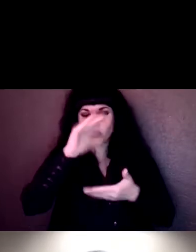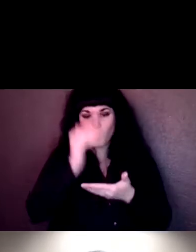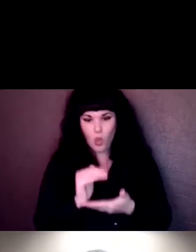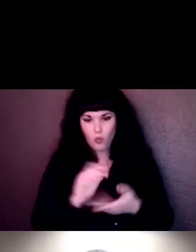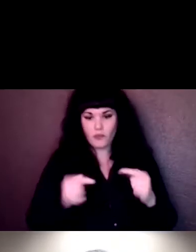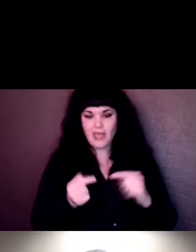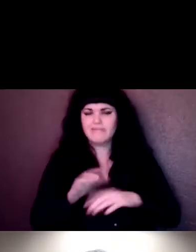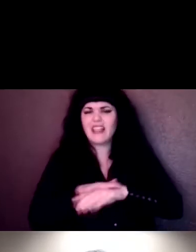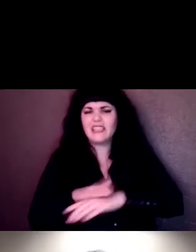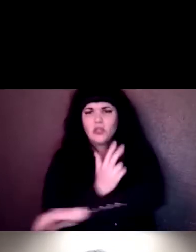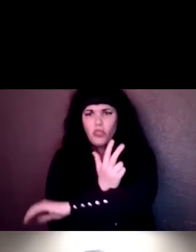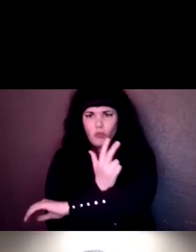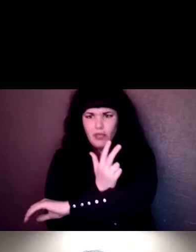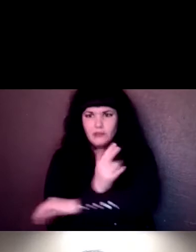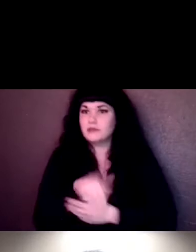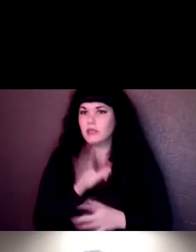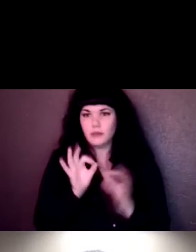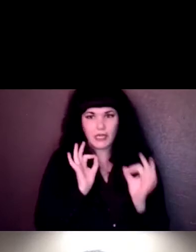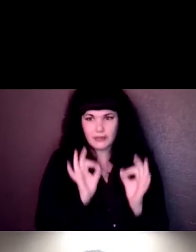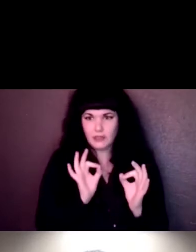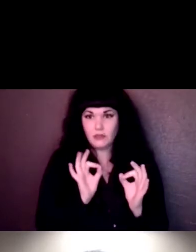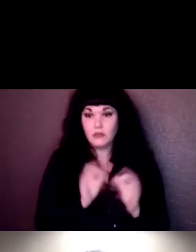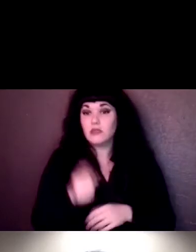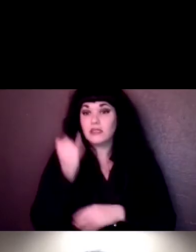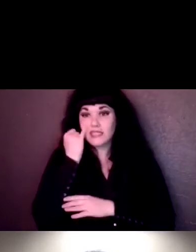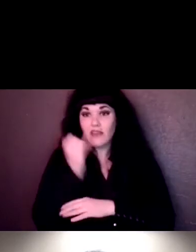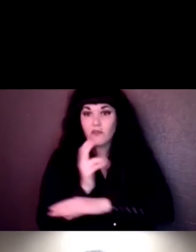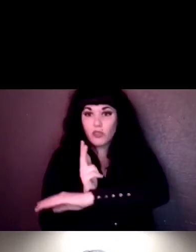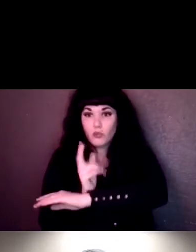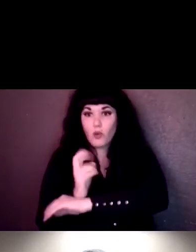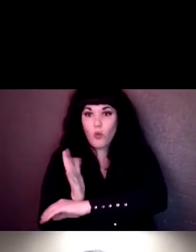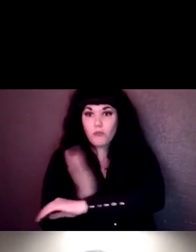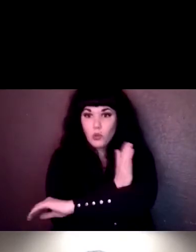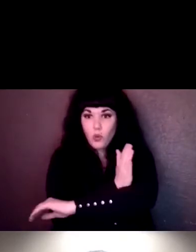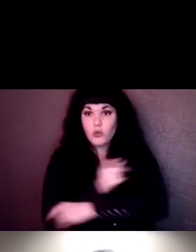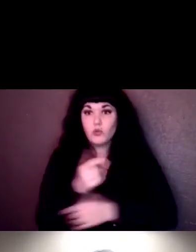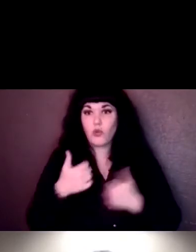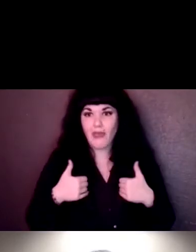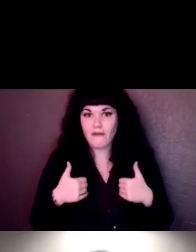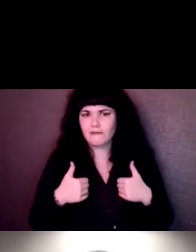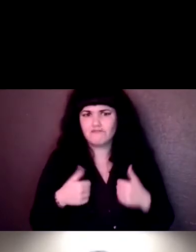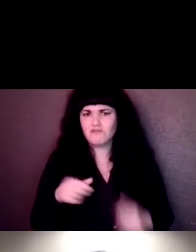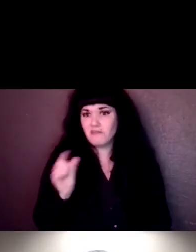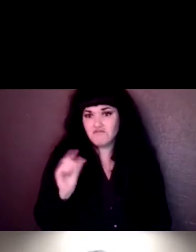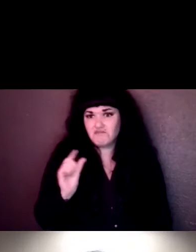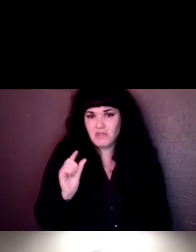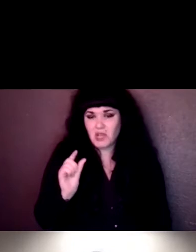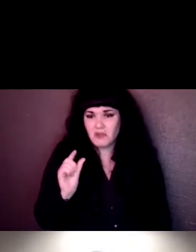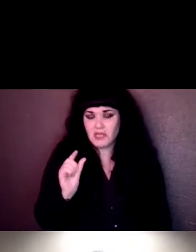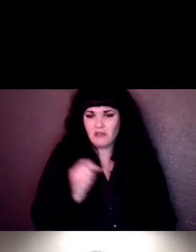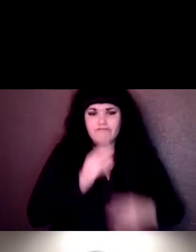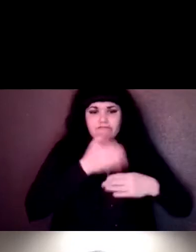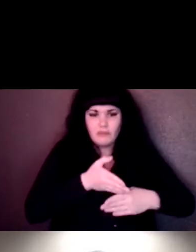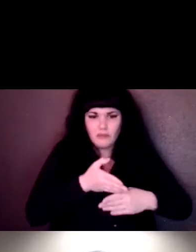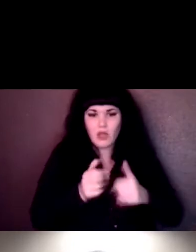ideal, because when you're below 3, you can you have very little interference in your activities